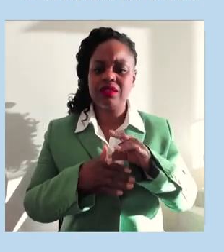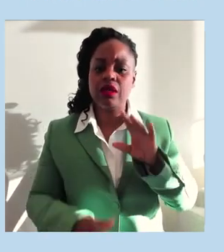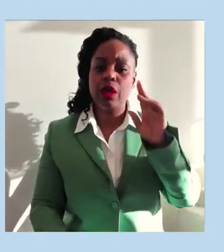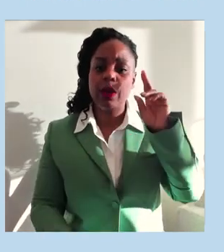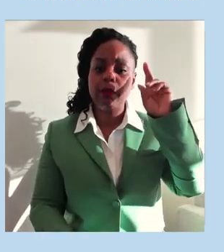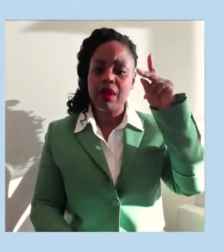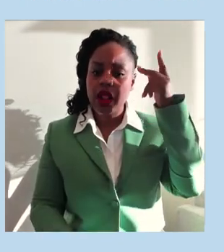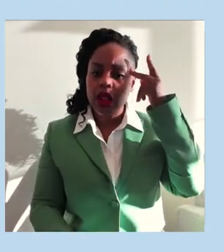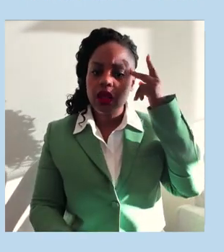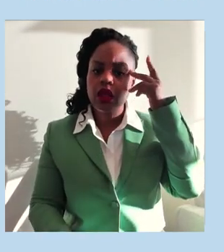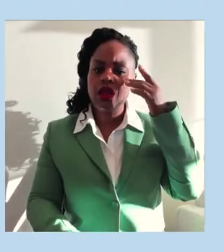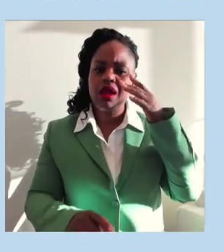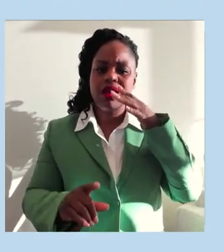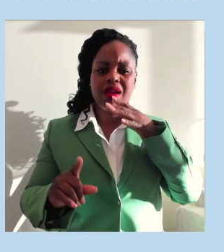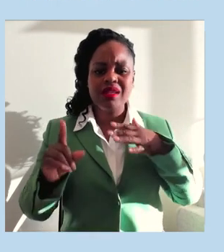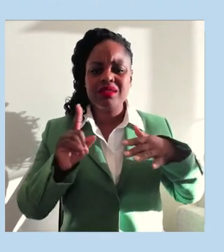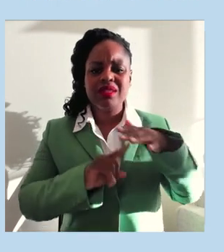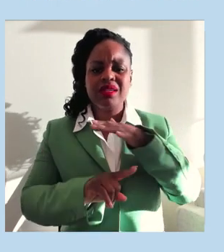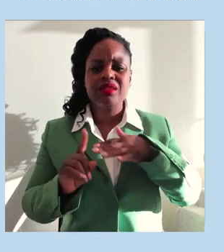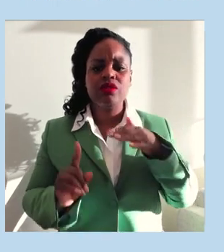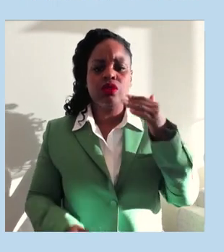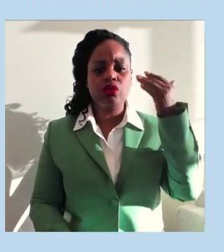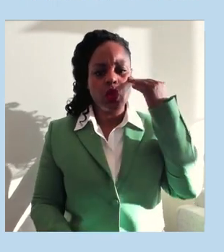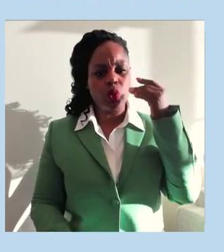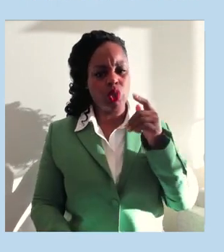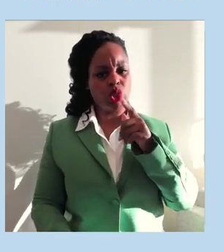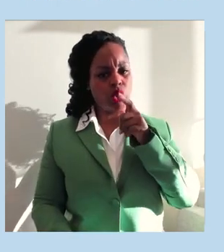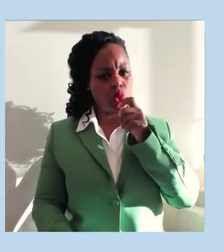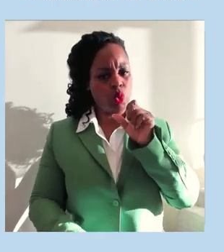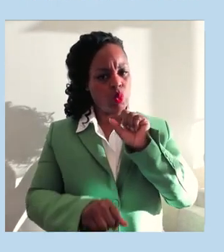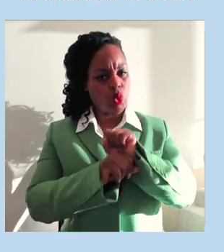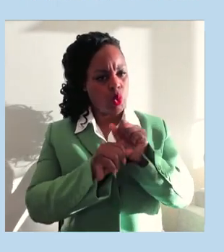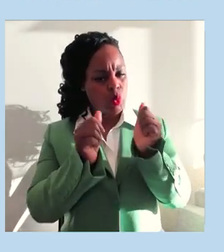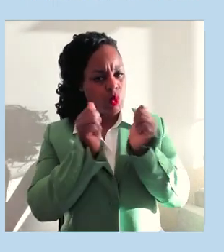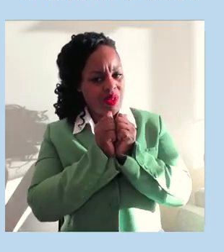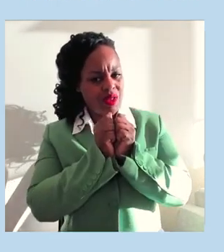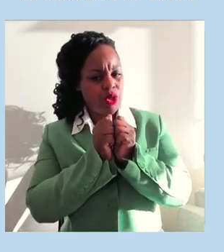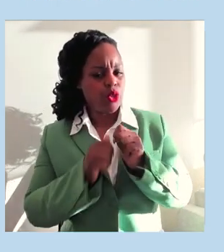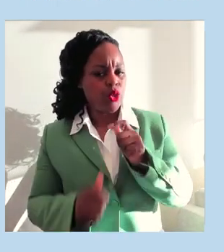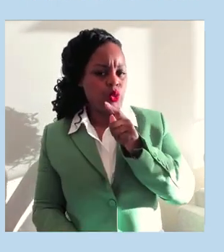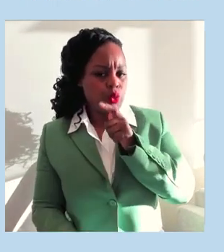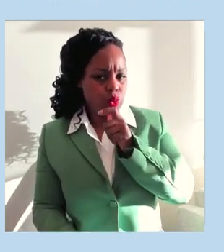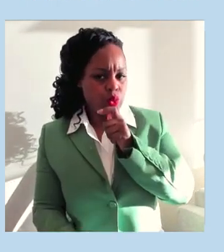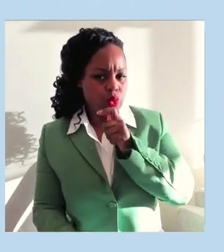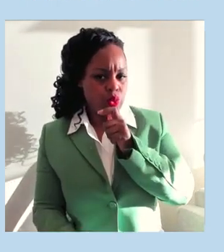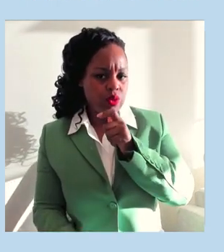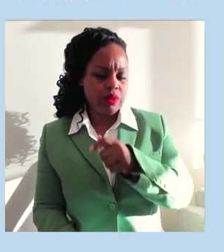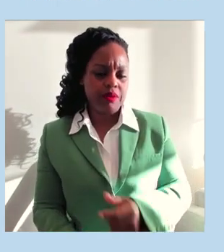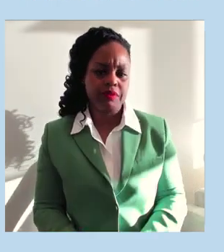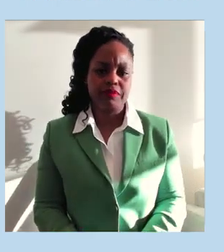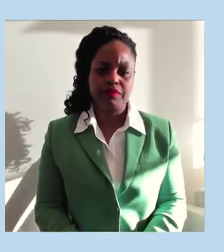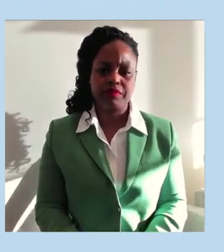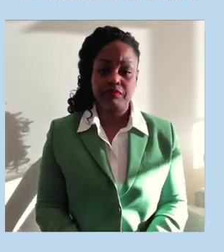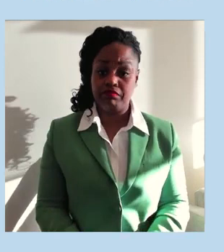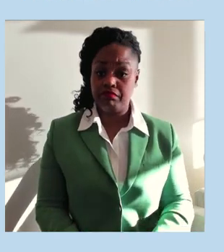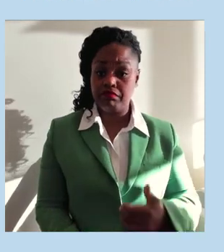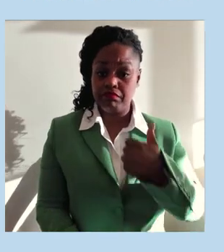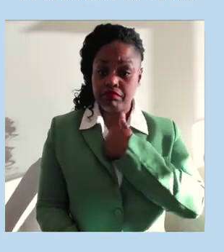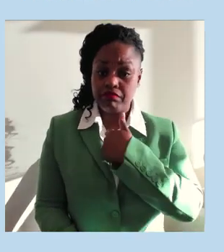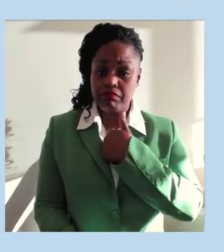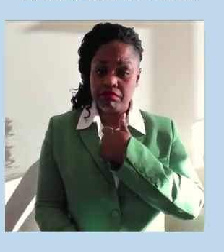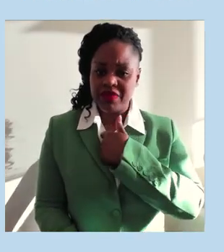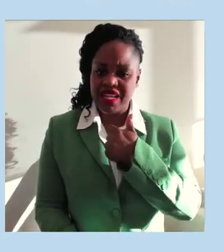they are engaging. Also, from what I saw personally in my work, donor organizations should consider